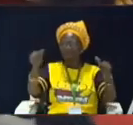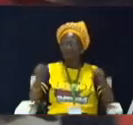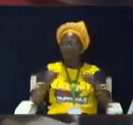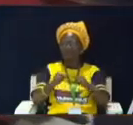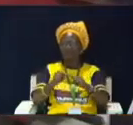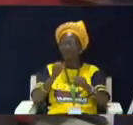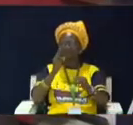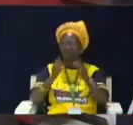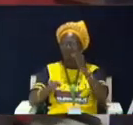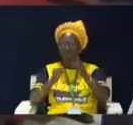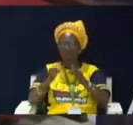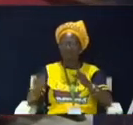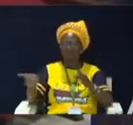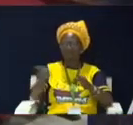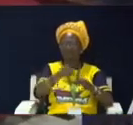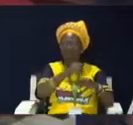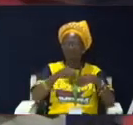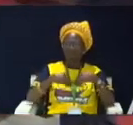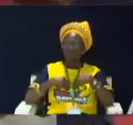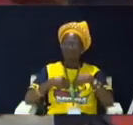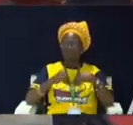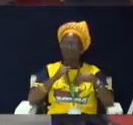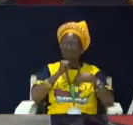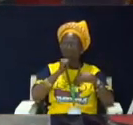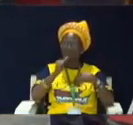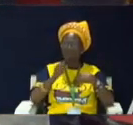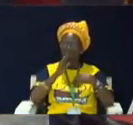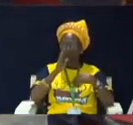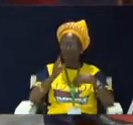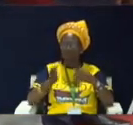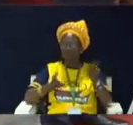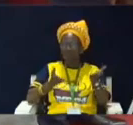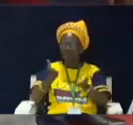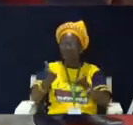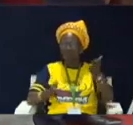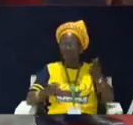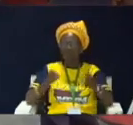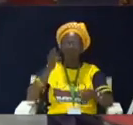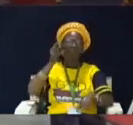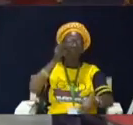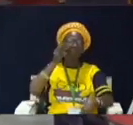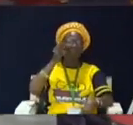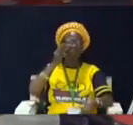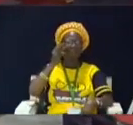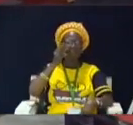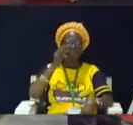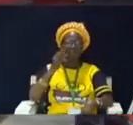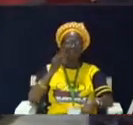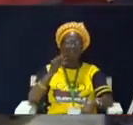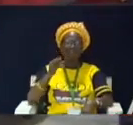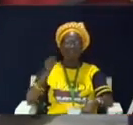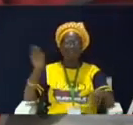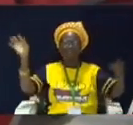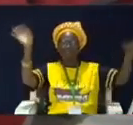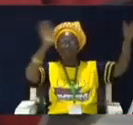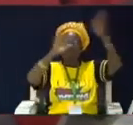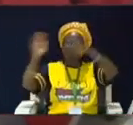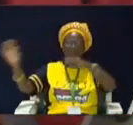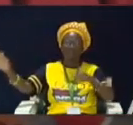served wine, in the old auditorium, wave your hand and shout hallelujah.